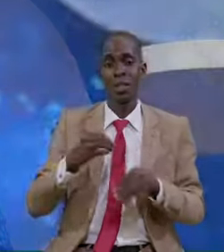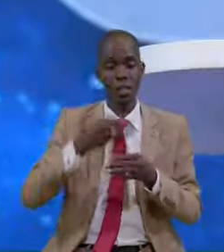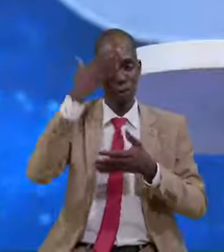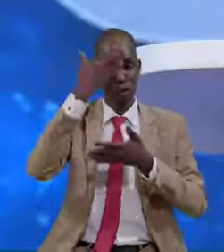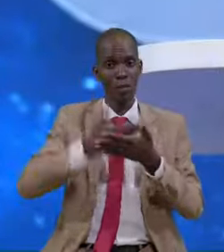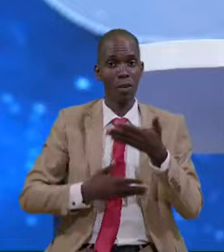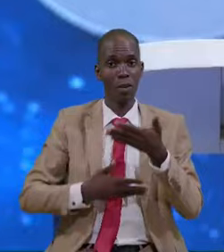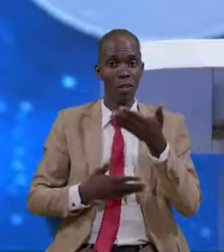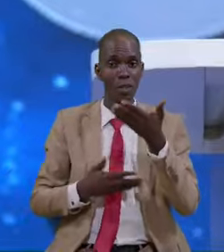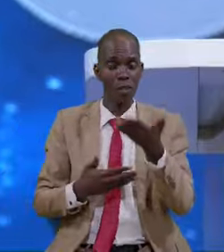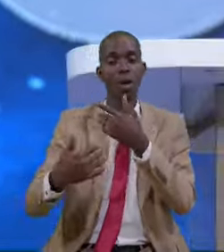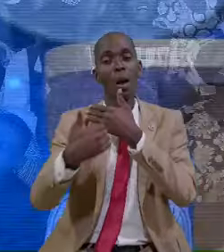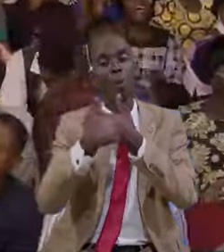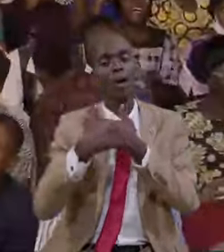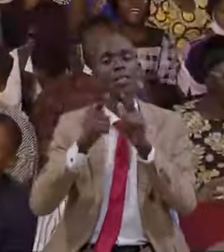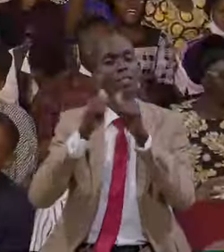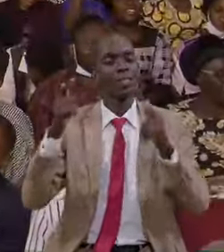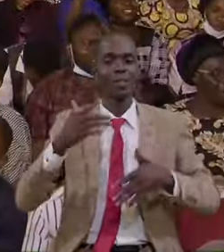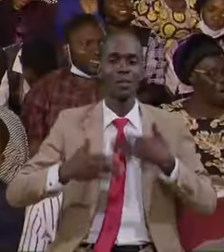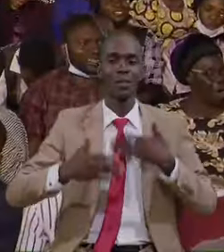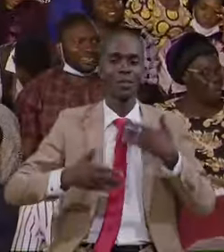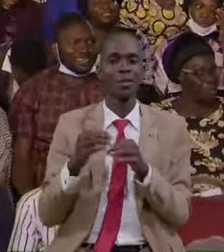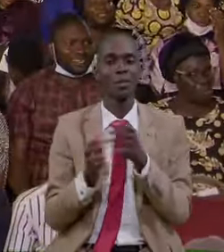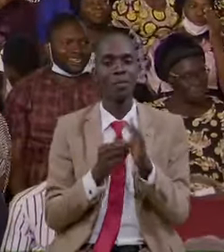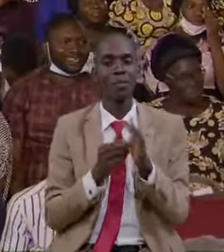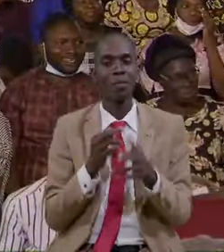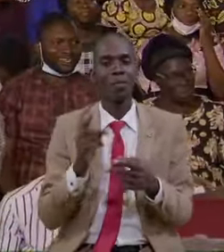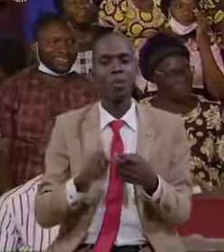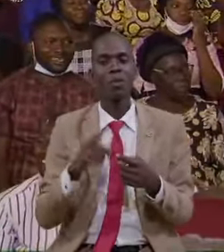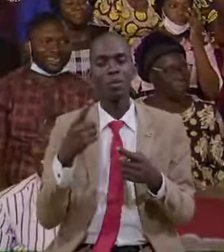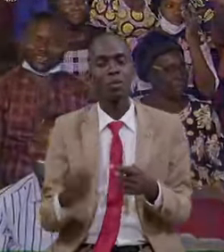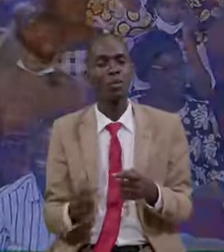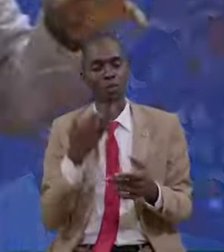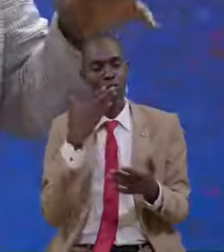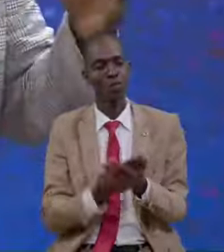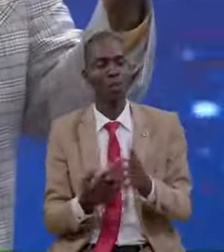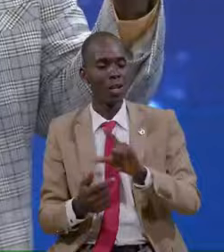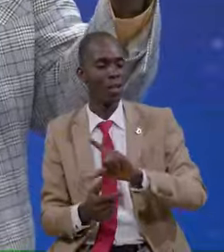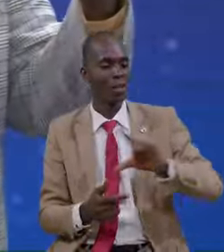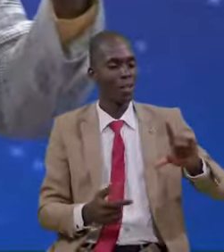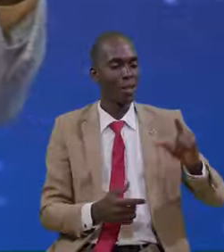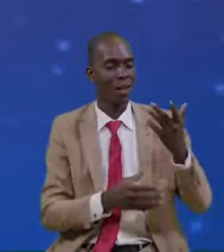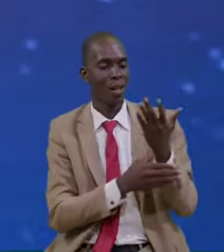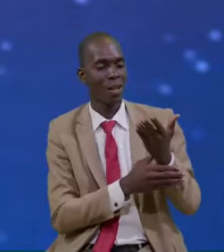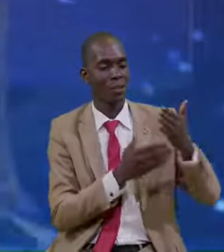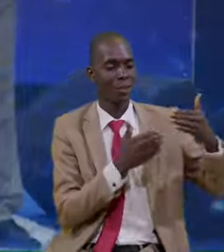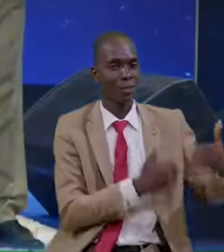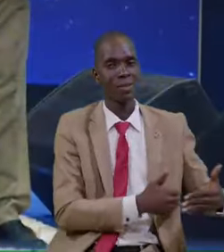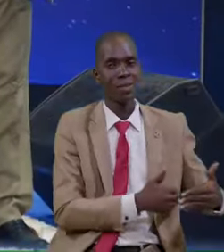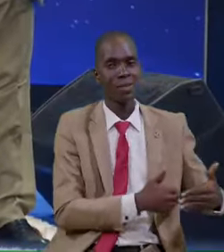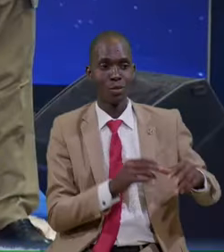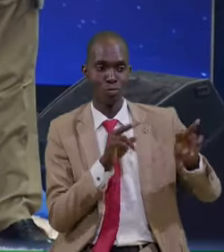the back, great joy. To the good left hand over here, look at me as I look at